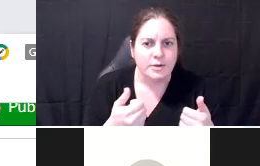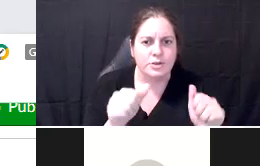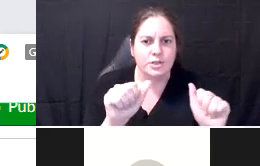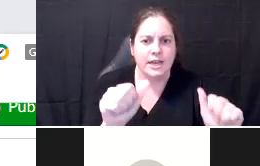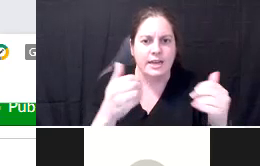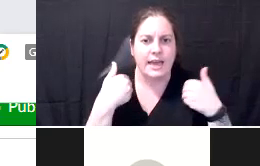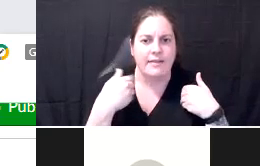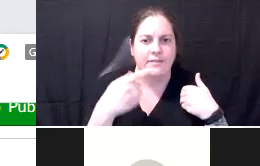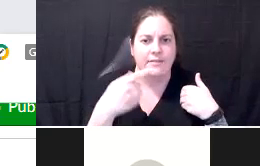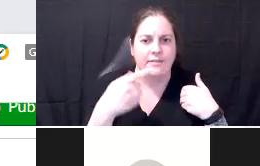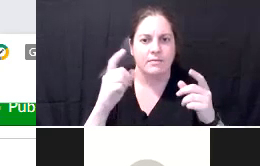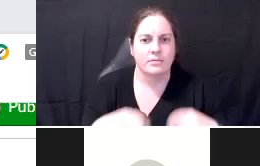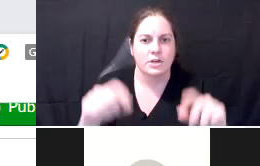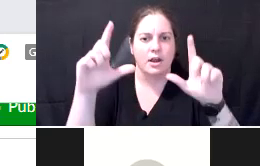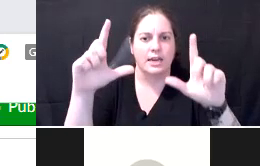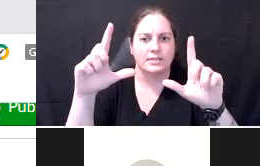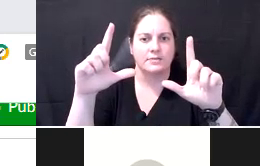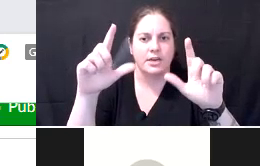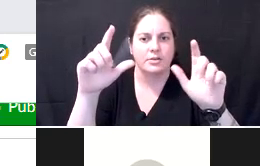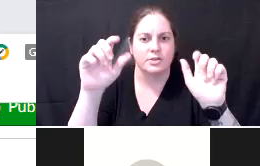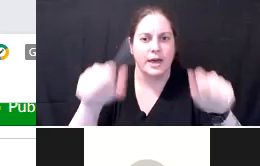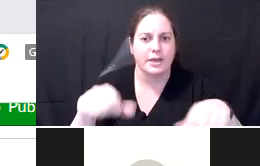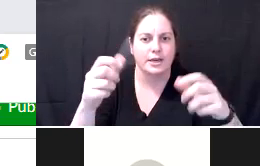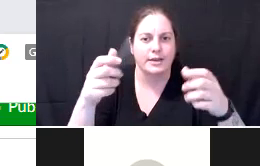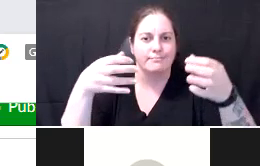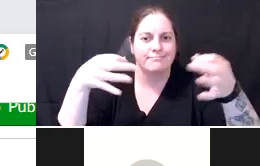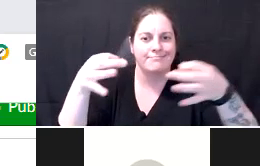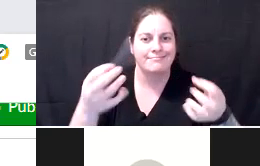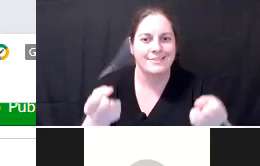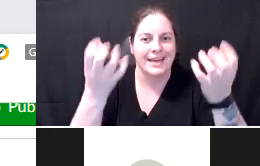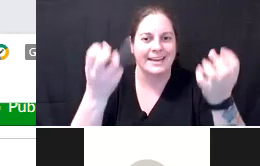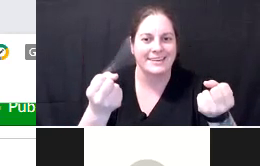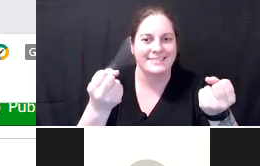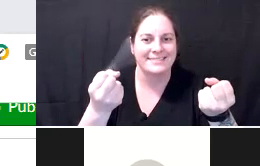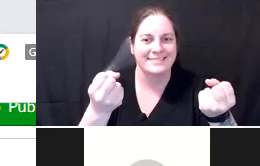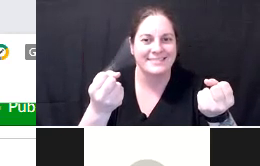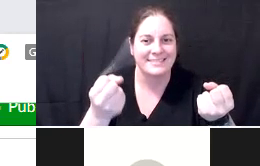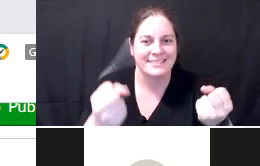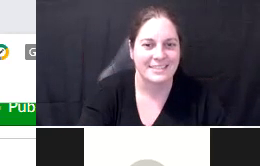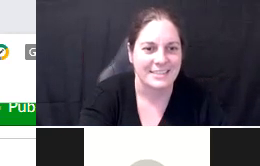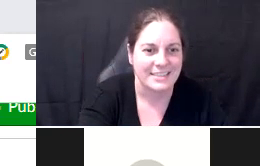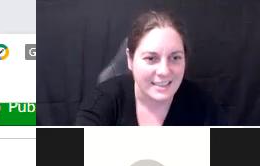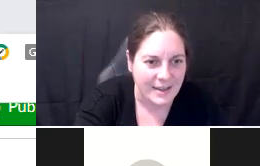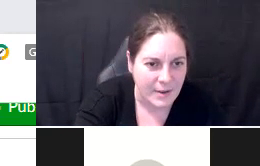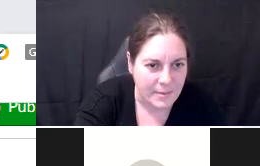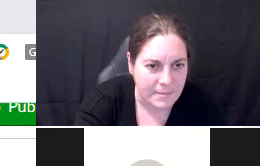I was trying to have him turn on his video so I could sign it.